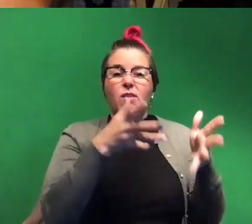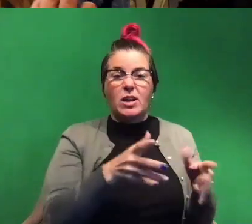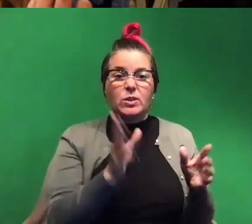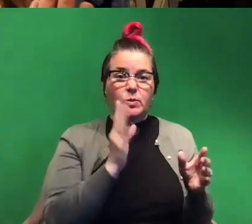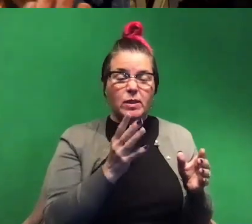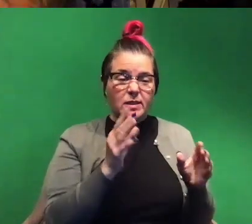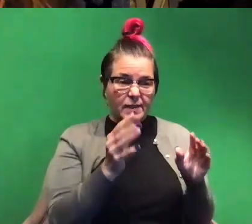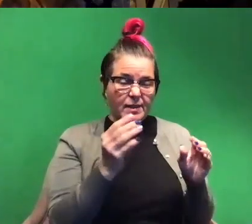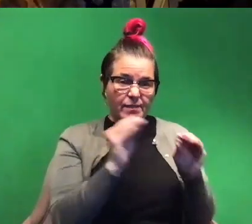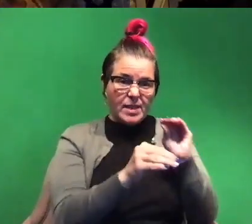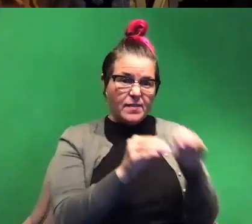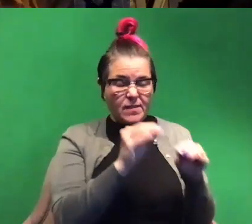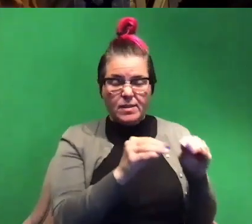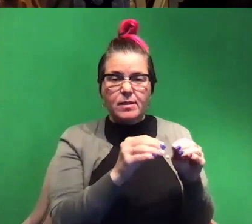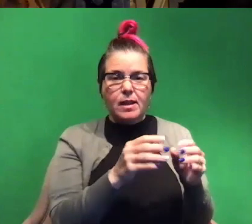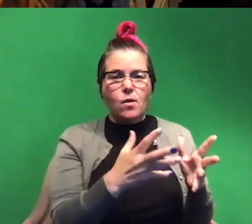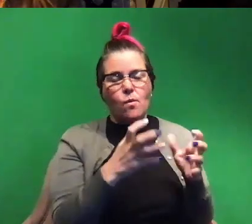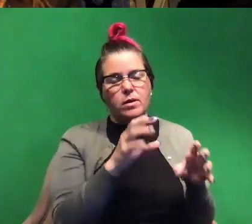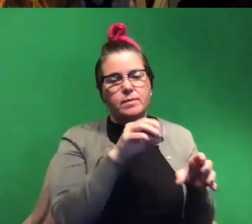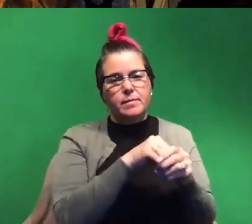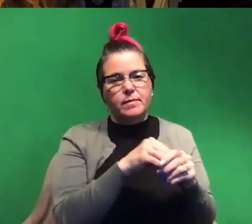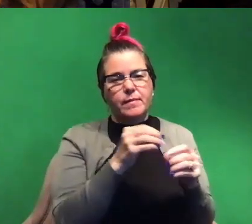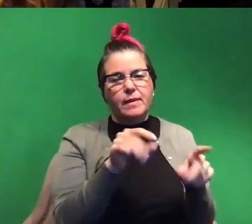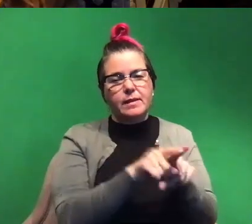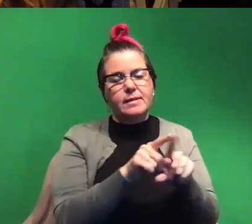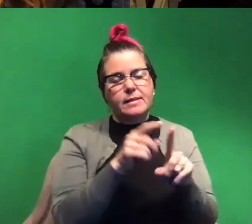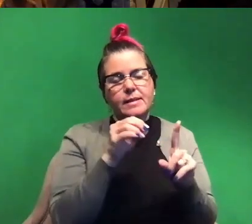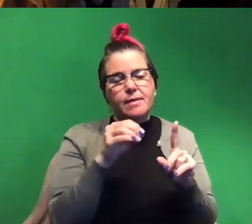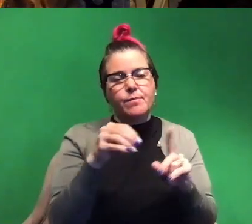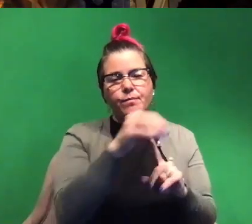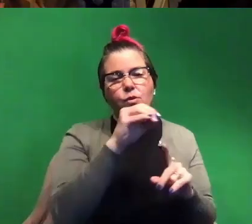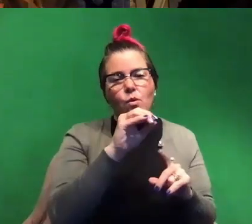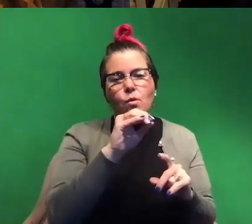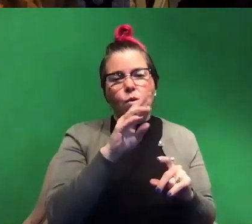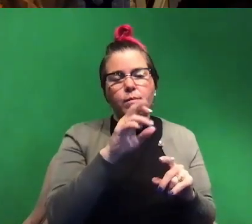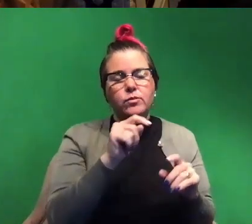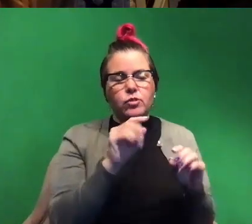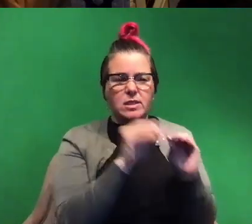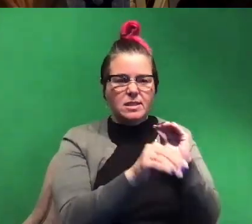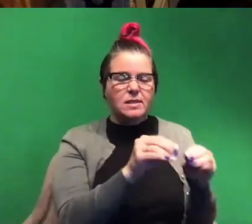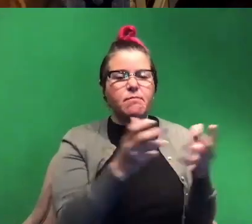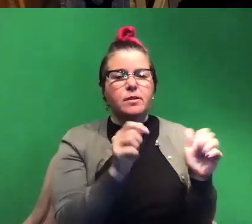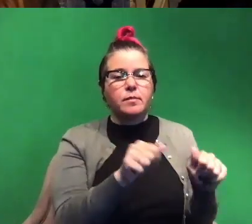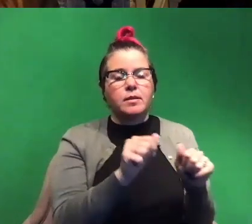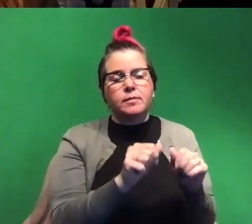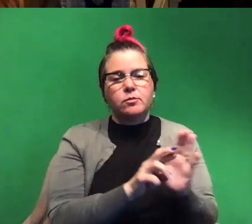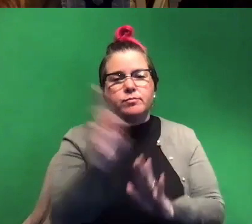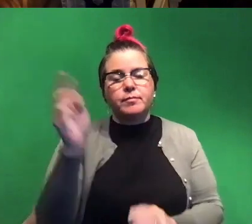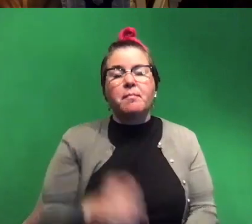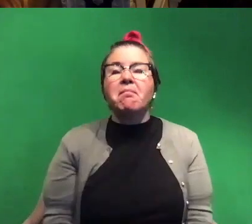and also wants to be in whatever orbit that it's going to, they try to cram as much in as they can. Sounds